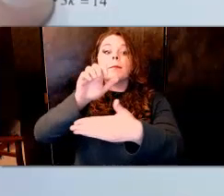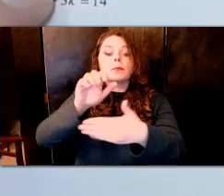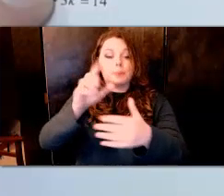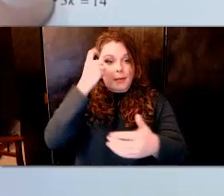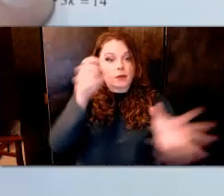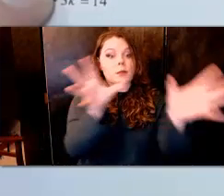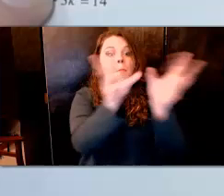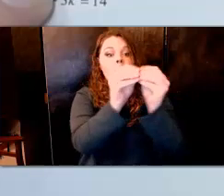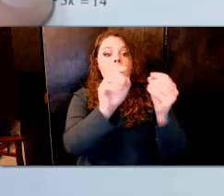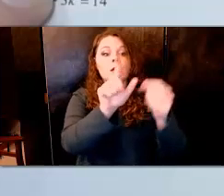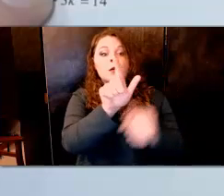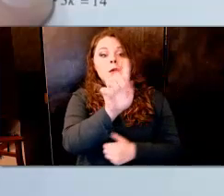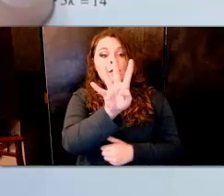sides.